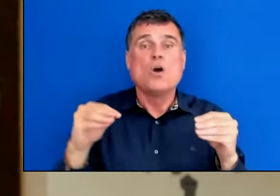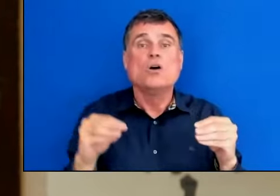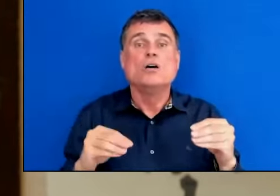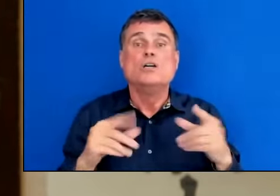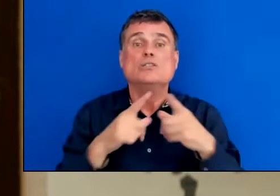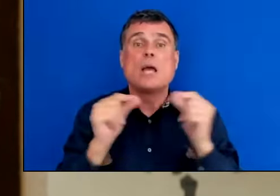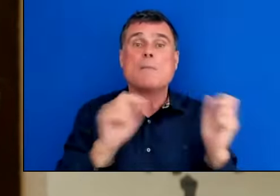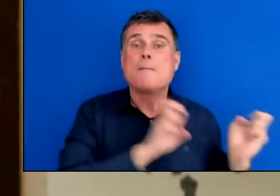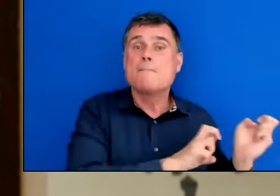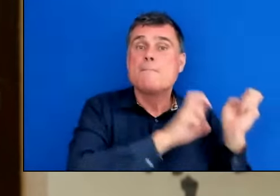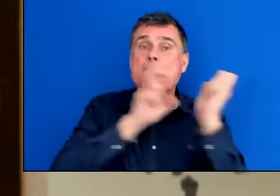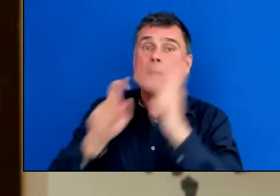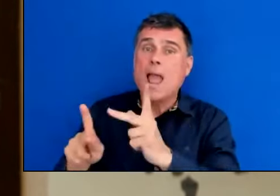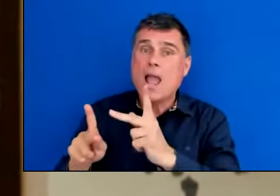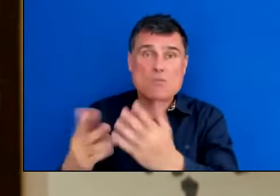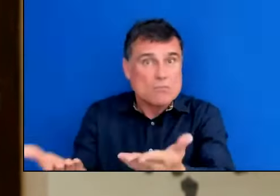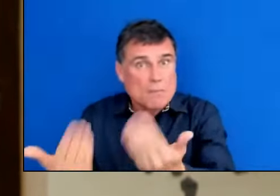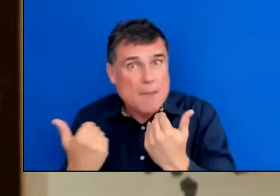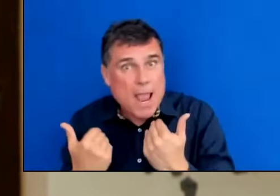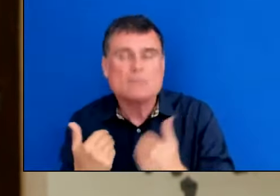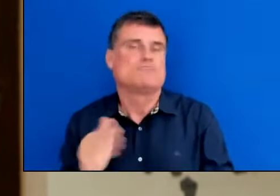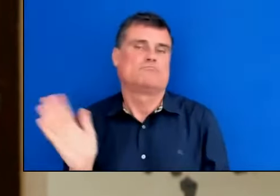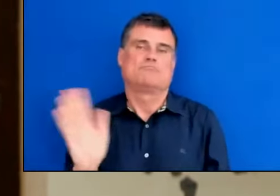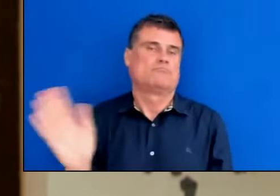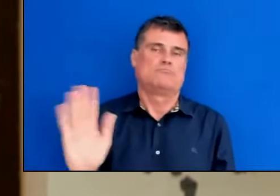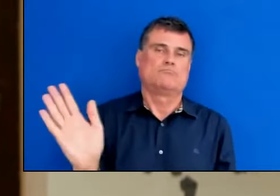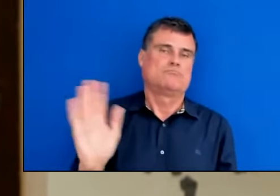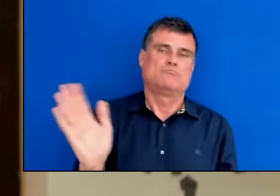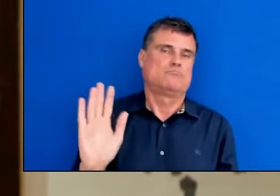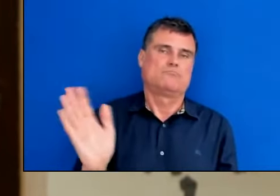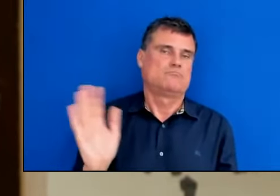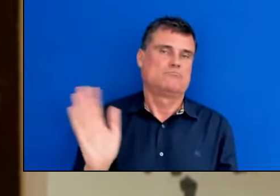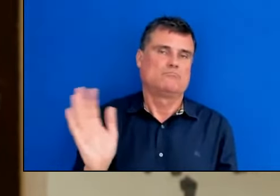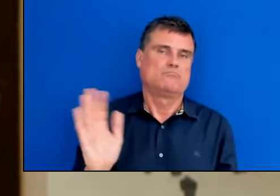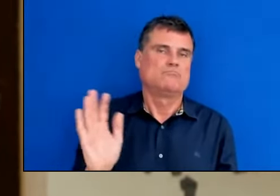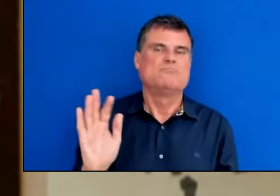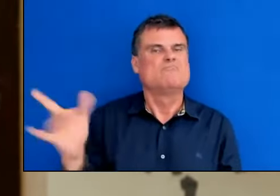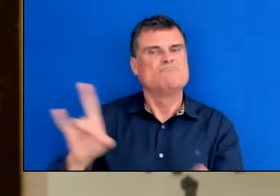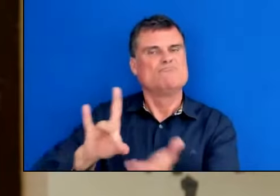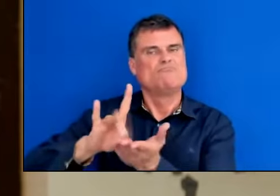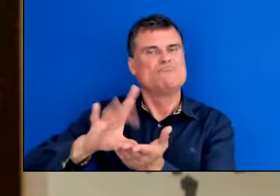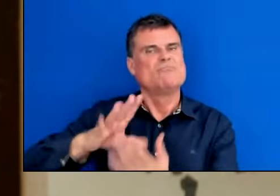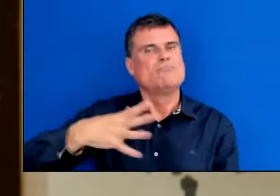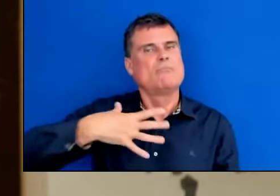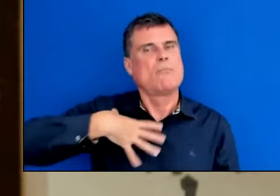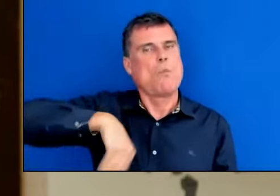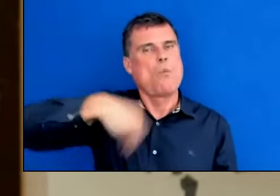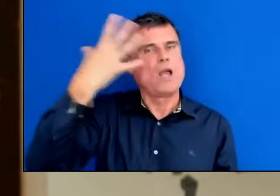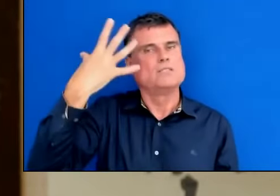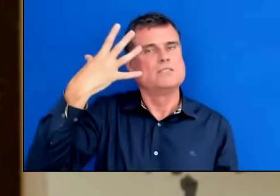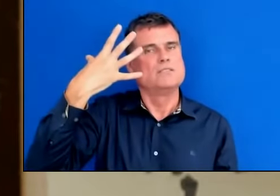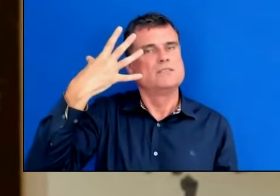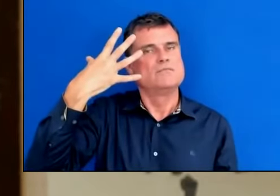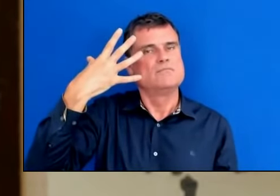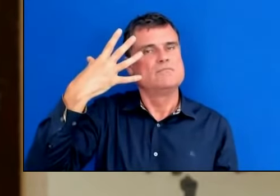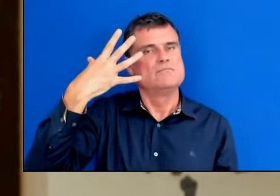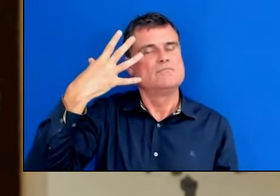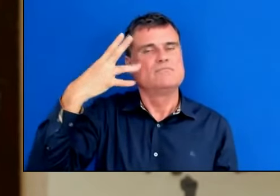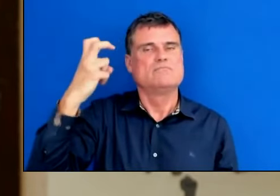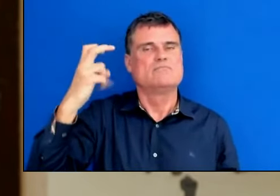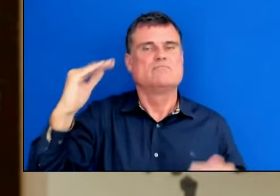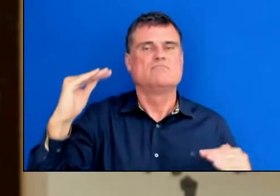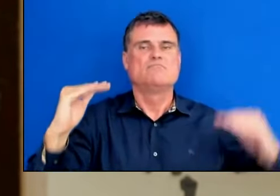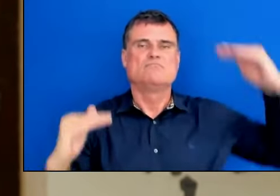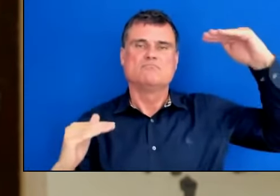return after the war. They are going to outbreed the whites and eventually outnumber us.